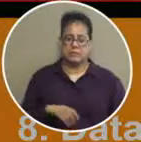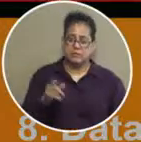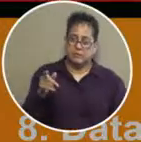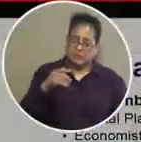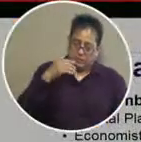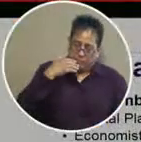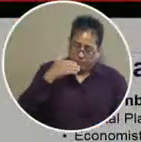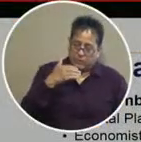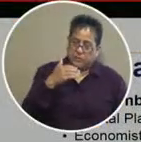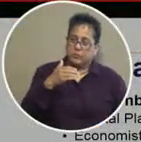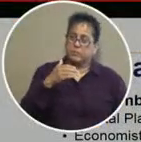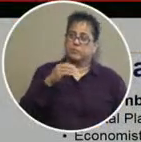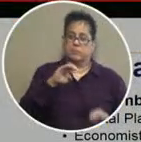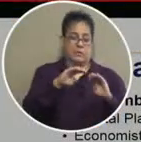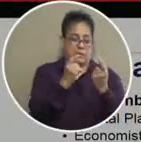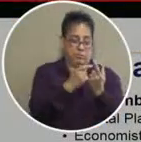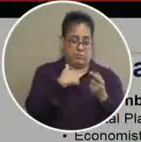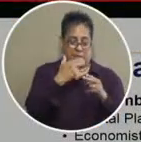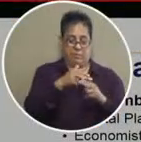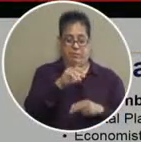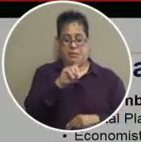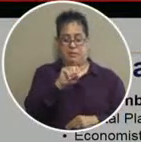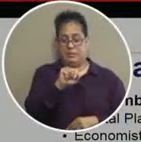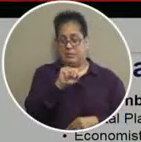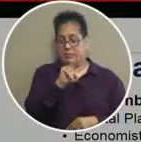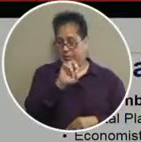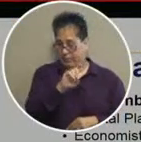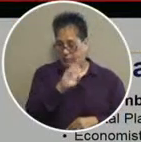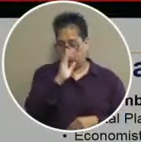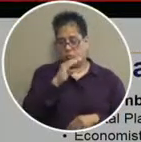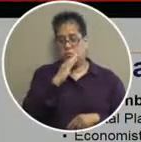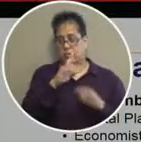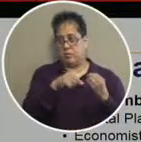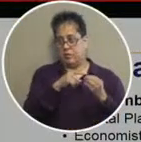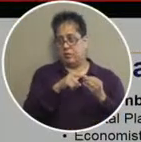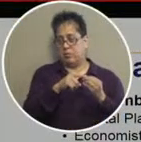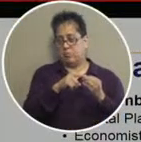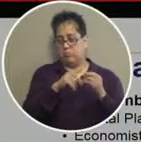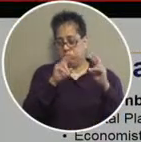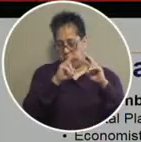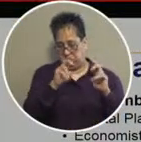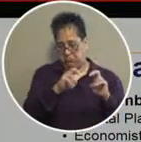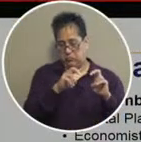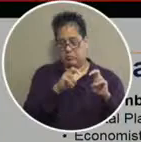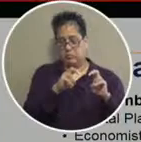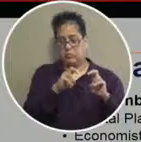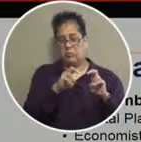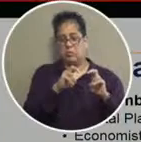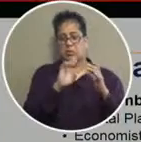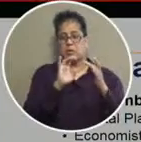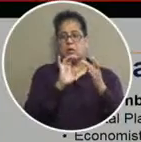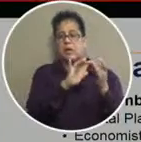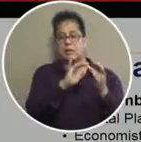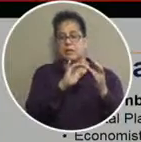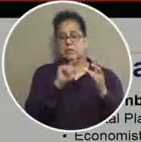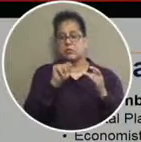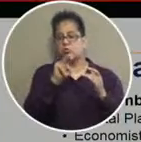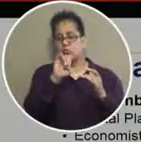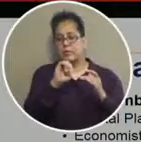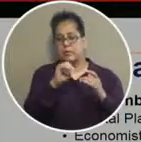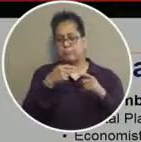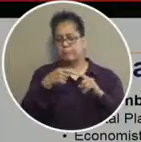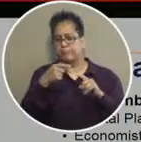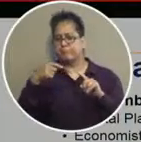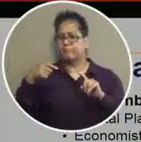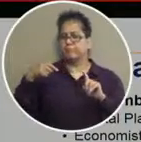Tracy. Good afternoon, Mayor and Council. My name is David Coronado, and I'll be talking about our data analysis and contact tracing efforts. So our team is going to